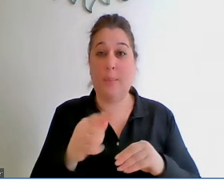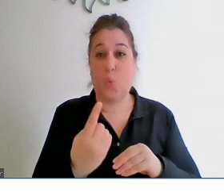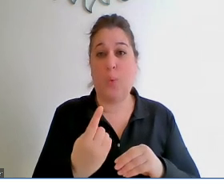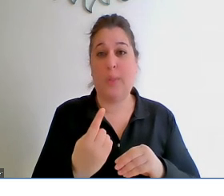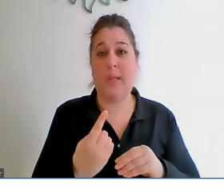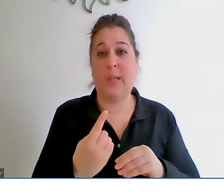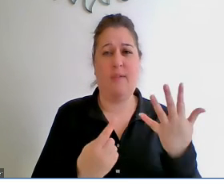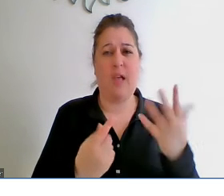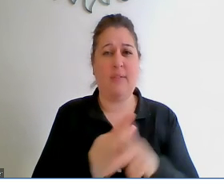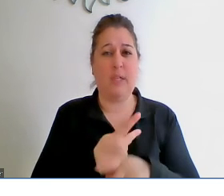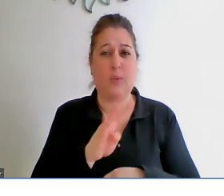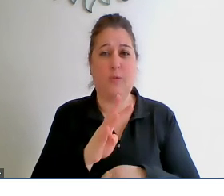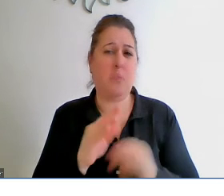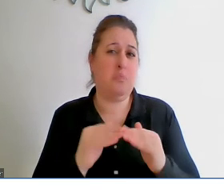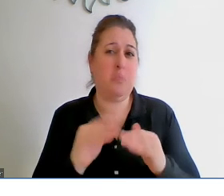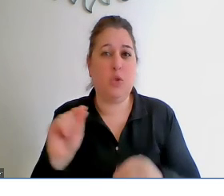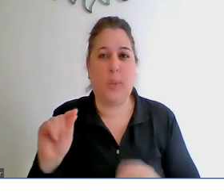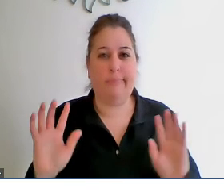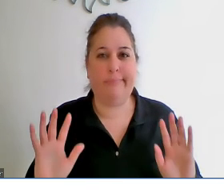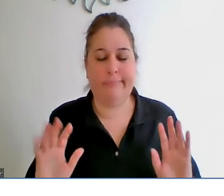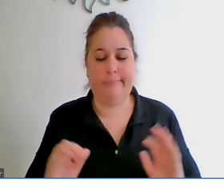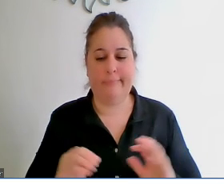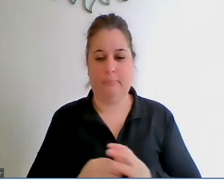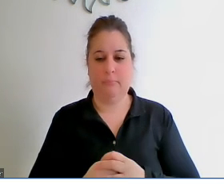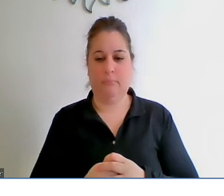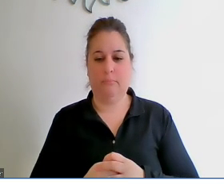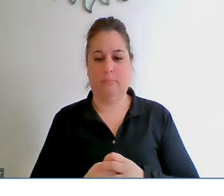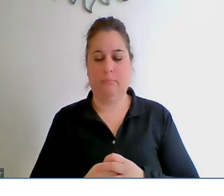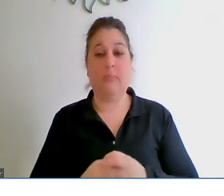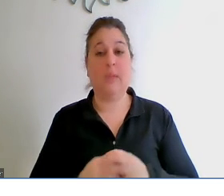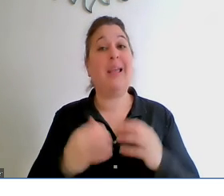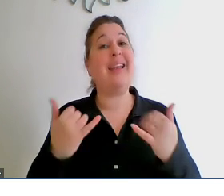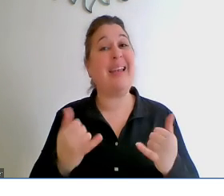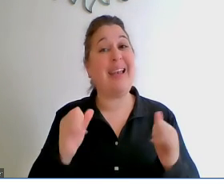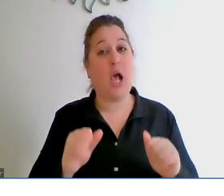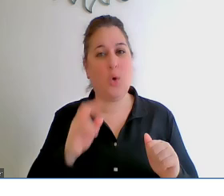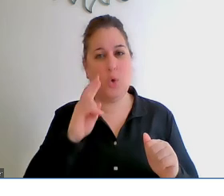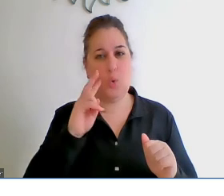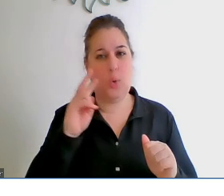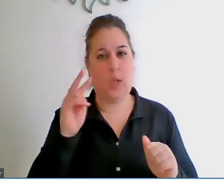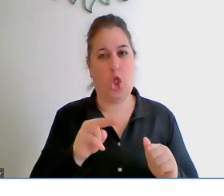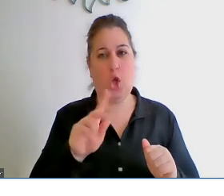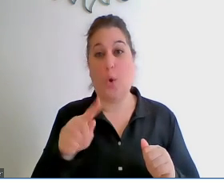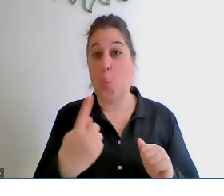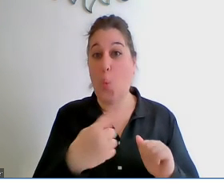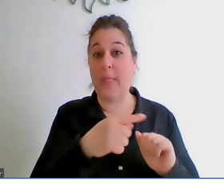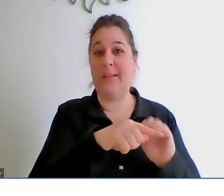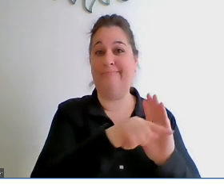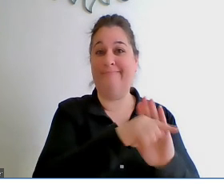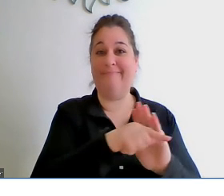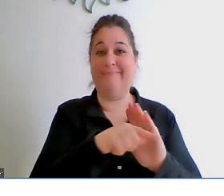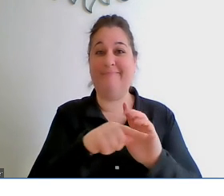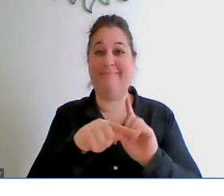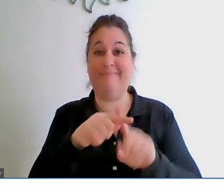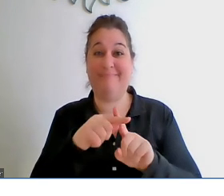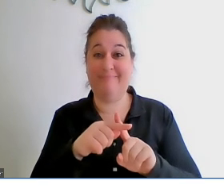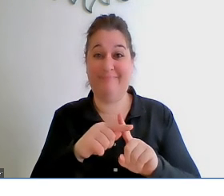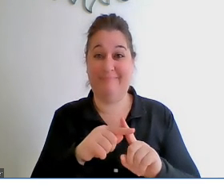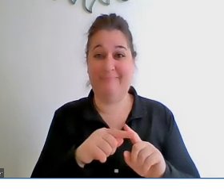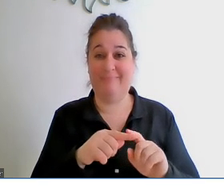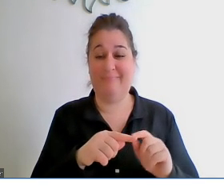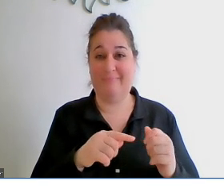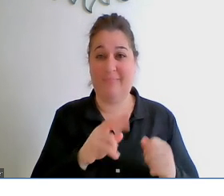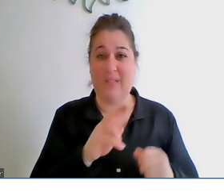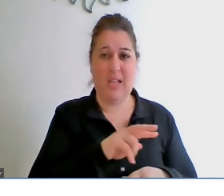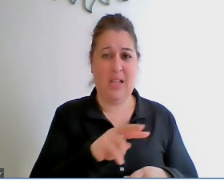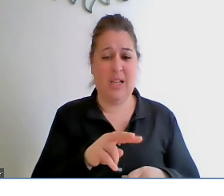20. Okay. Now look at the signs. That's what this is. Look at the signs. A negative times a positive. Ooh,